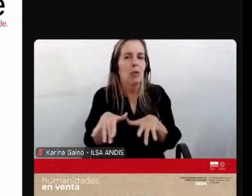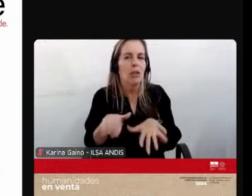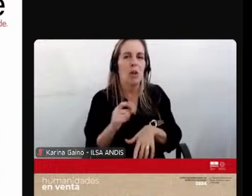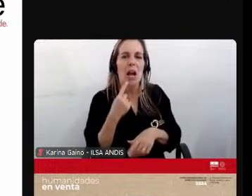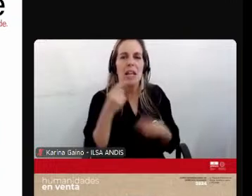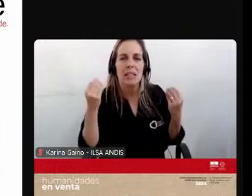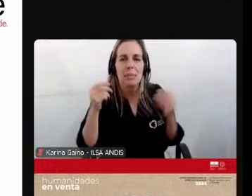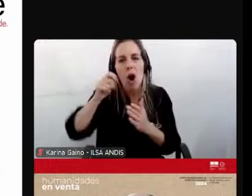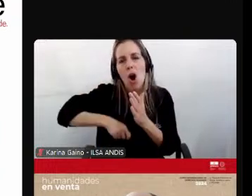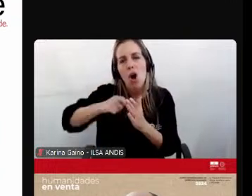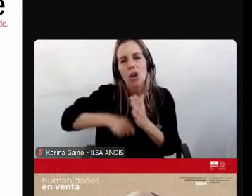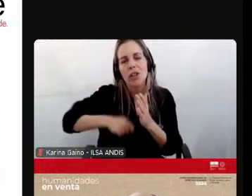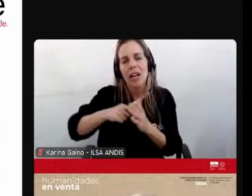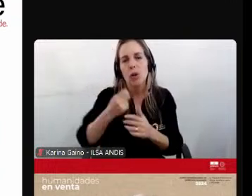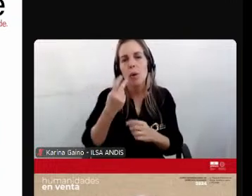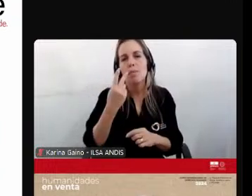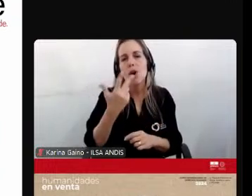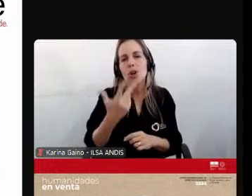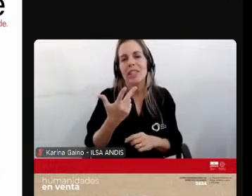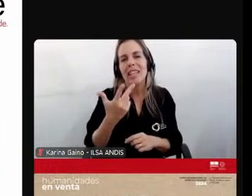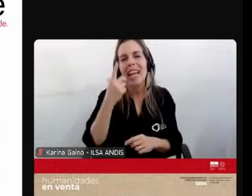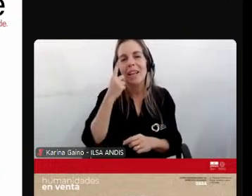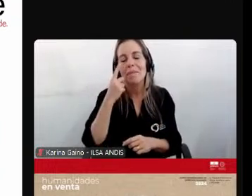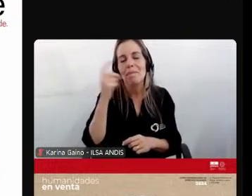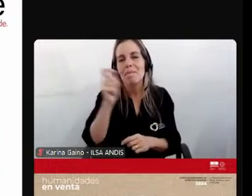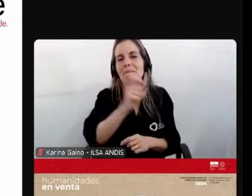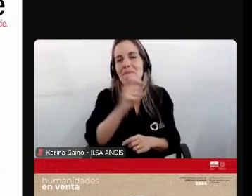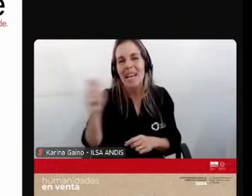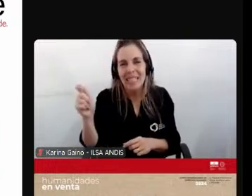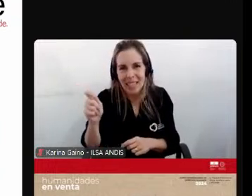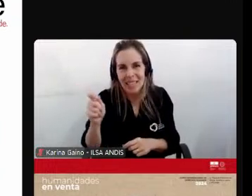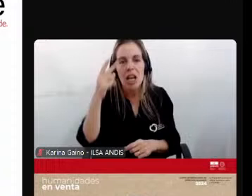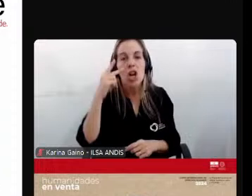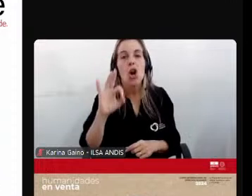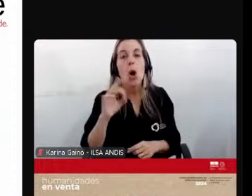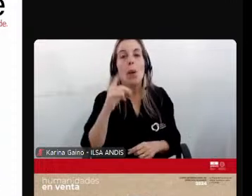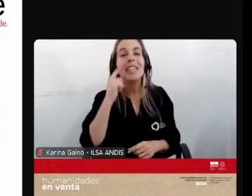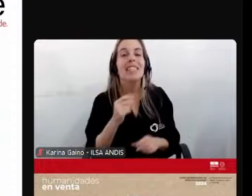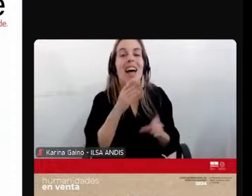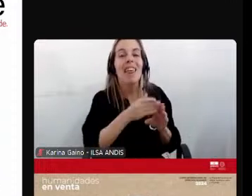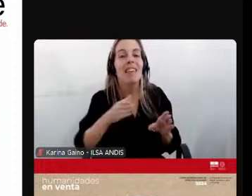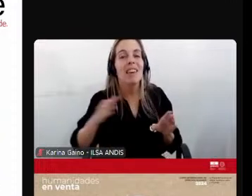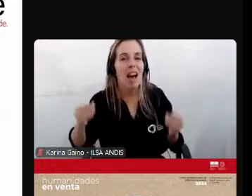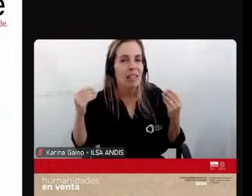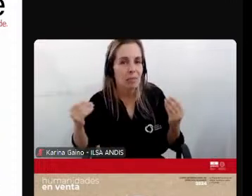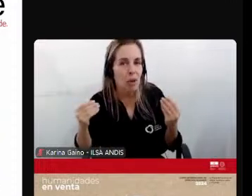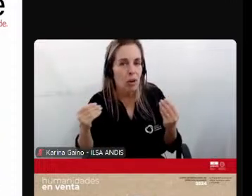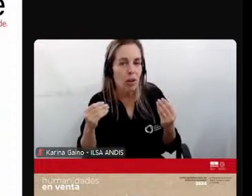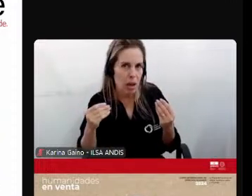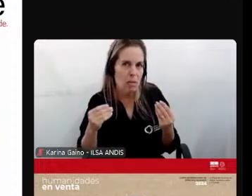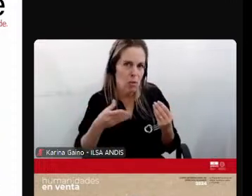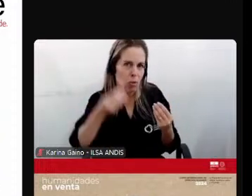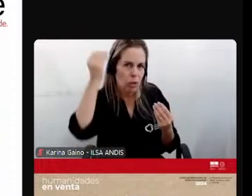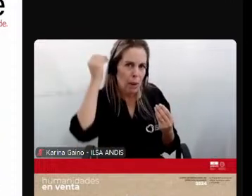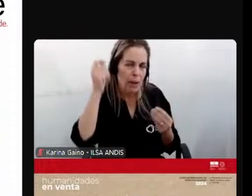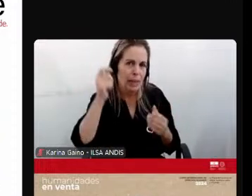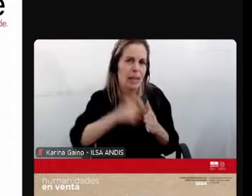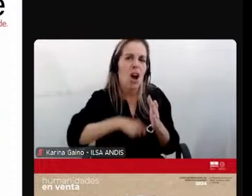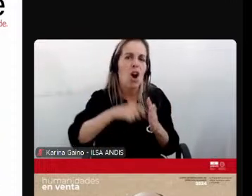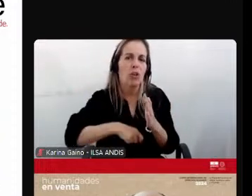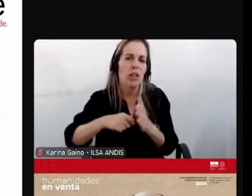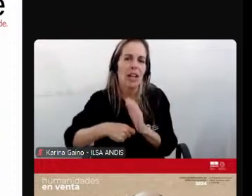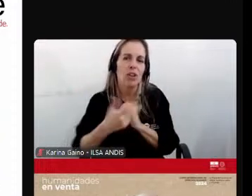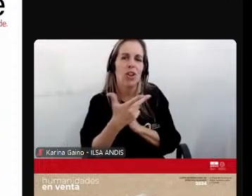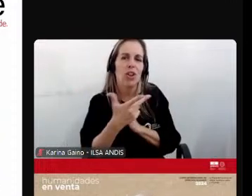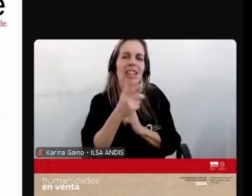sort of 90 days is quite common across the Americas, not only in agriculture, but also in illegal gold mining, for example. And